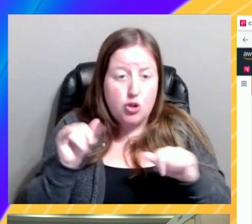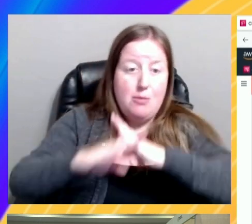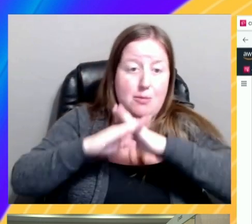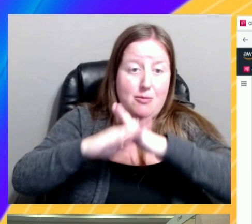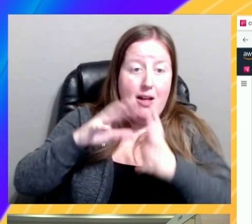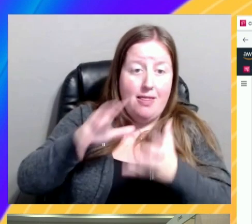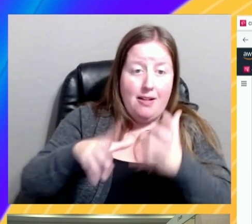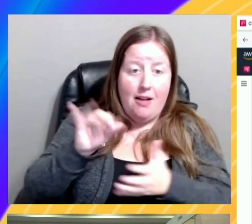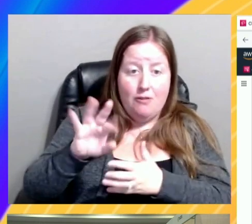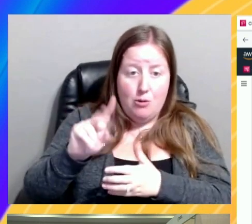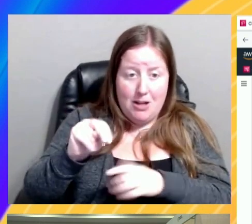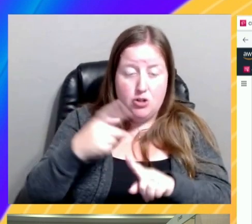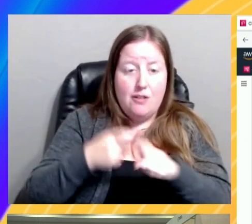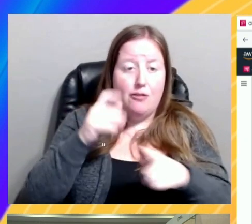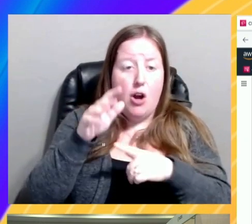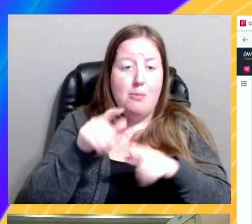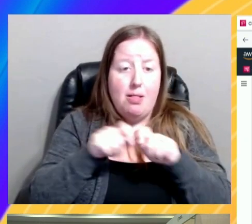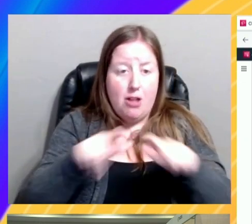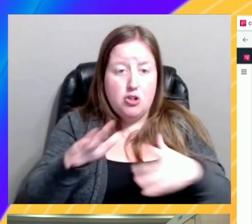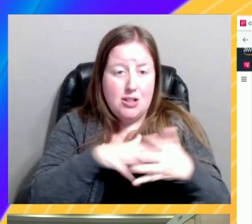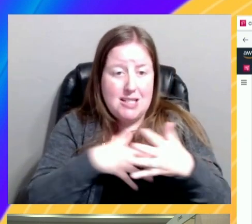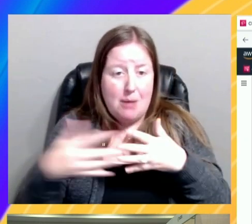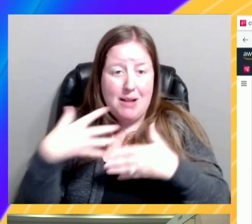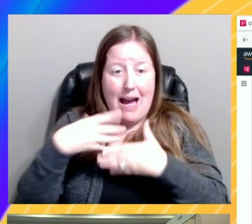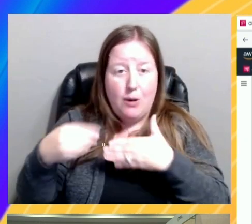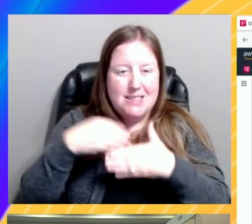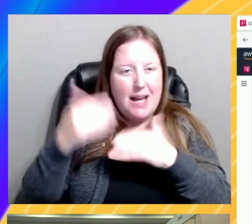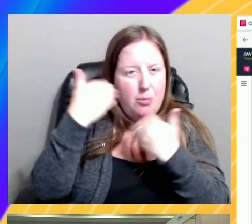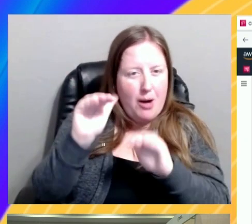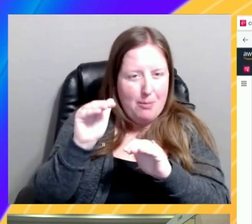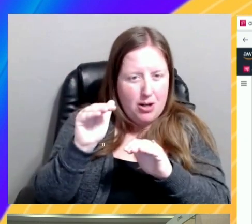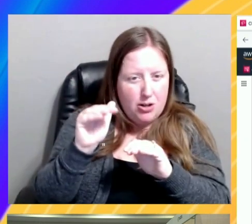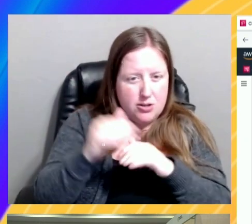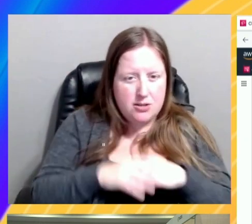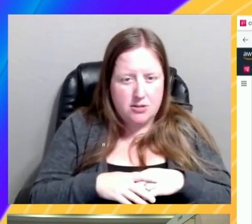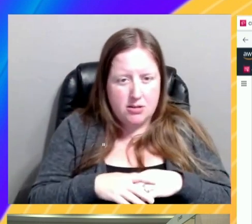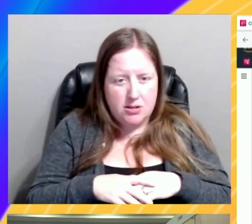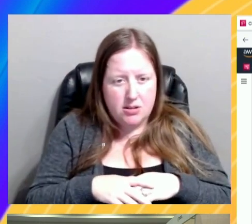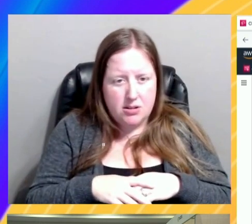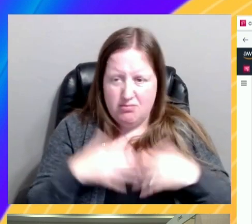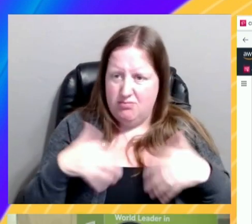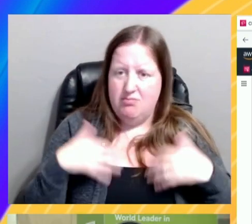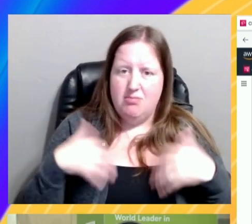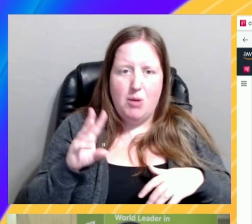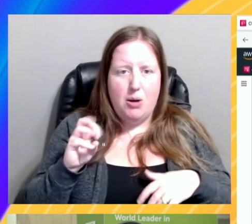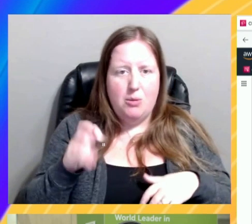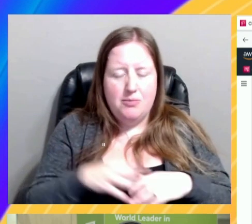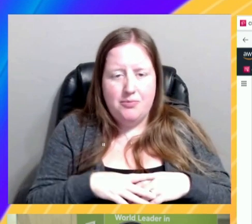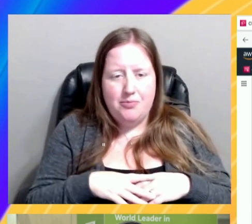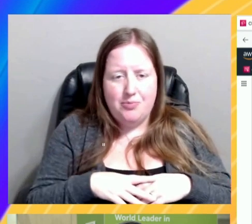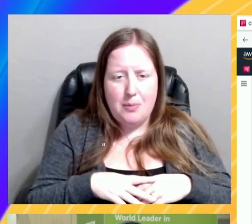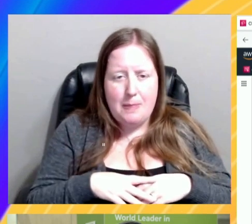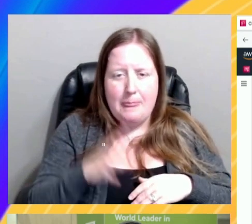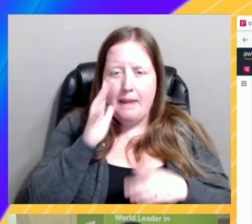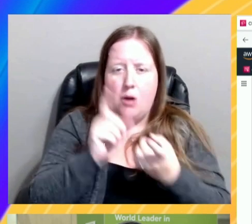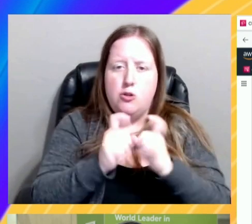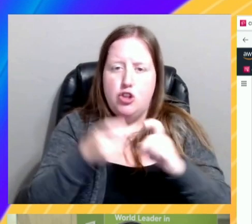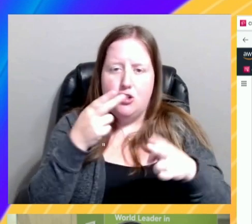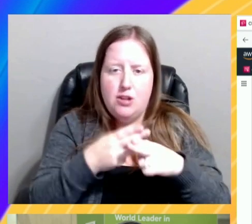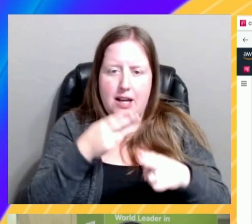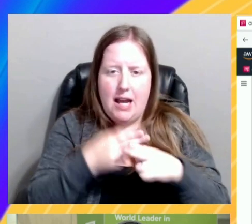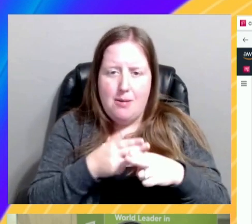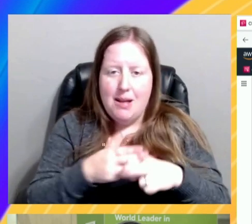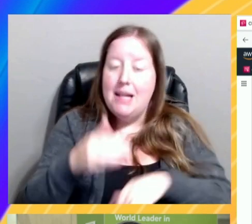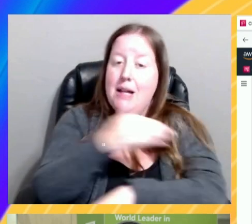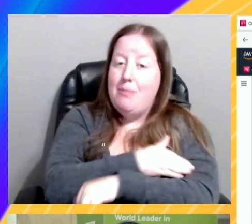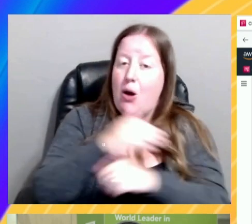launching a resource that falls outside of the parameters. It's pretty powerful. Let me go ahead and just change the name. And it's all powered by AWS Config.